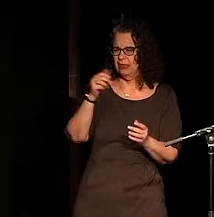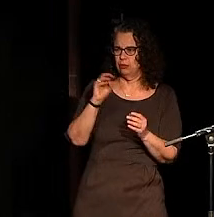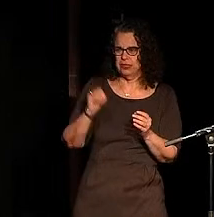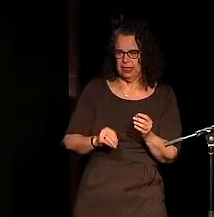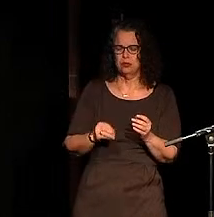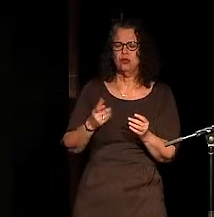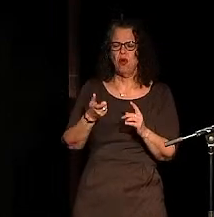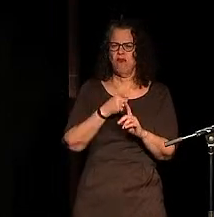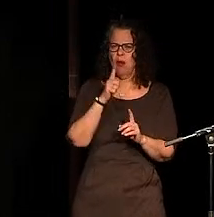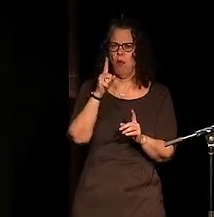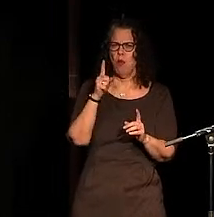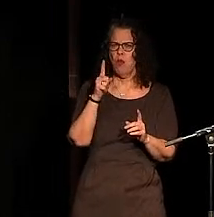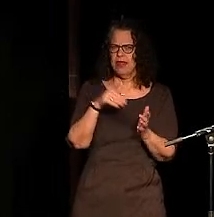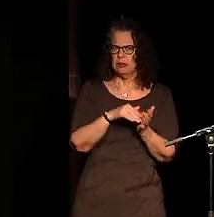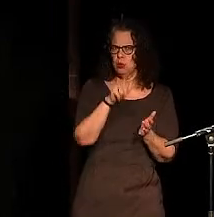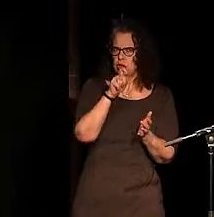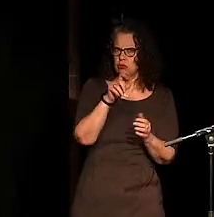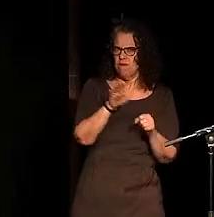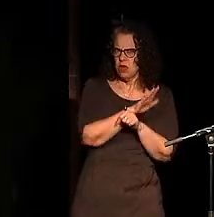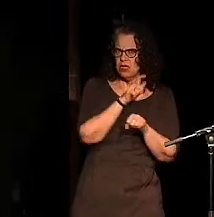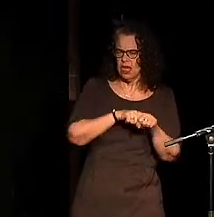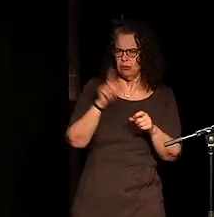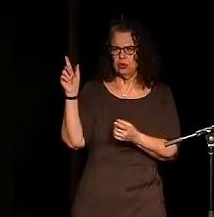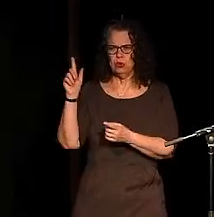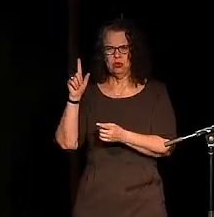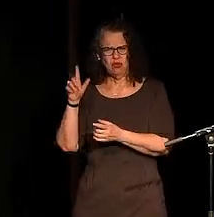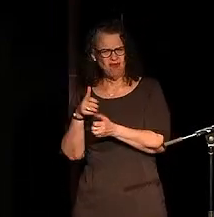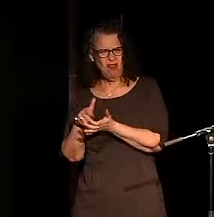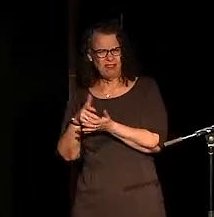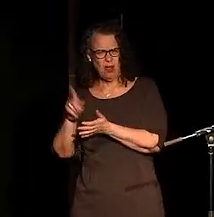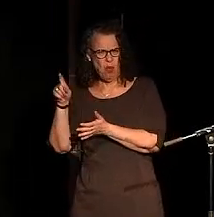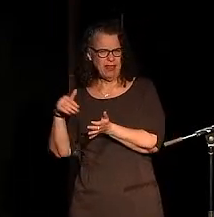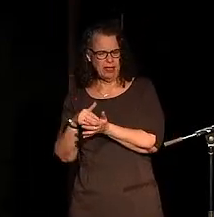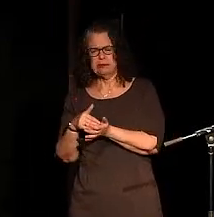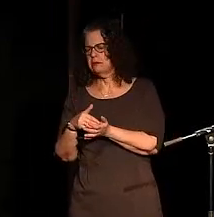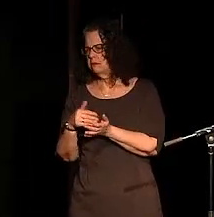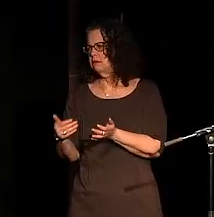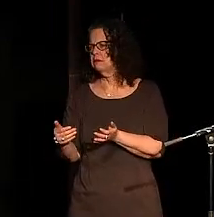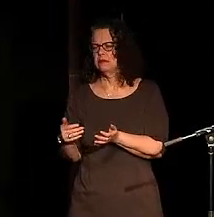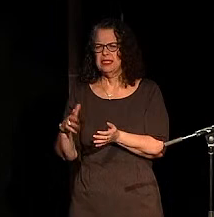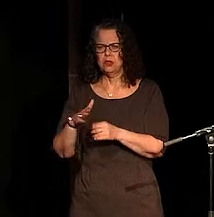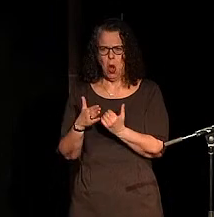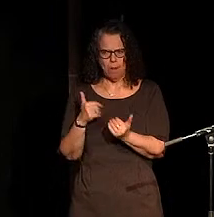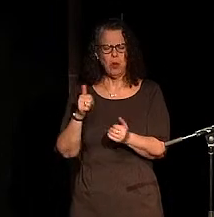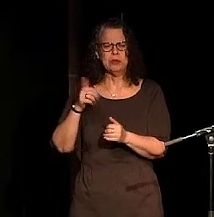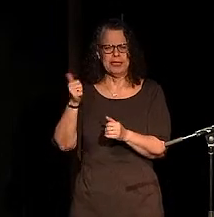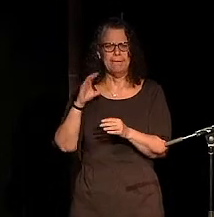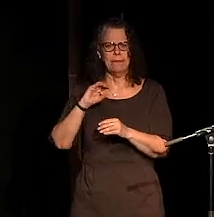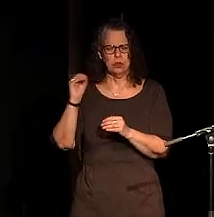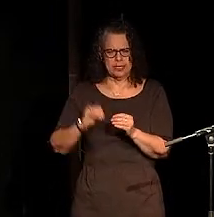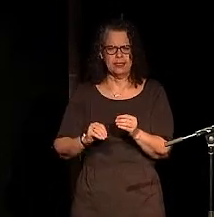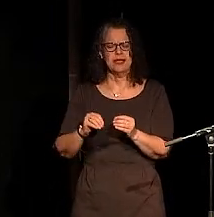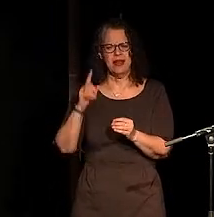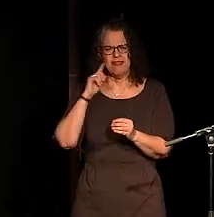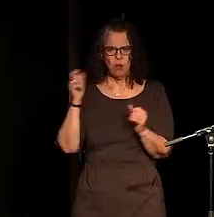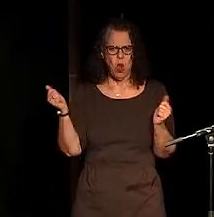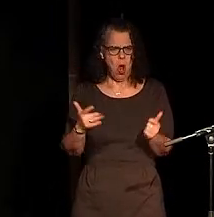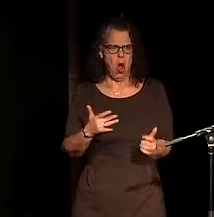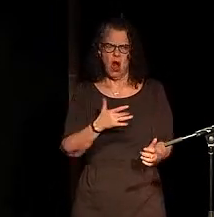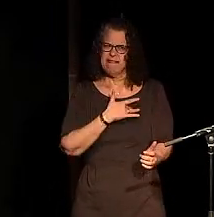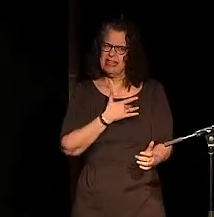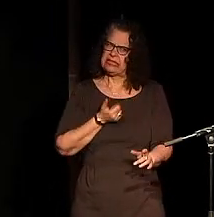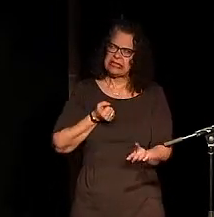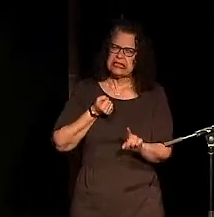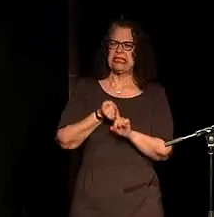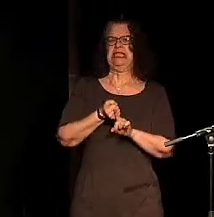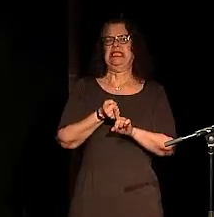from 1,100 full-time people to 1,000, roughly. That's almost 10%. And I think we all feel that, right? Because